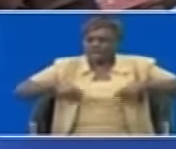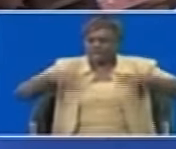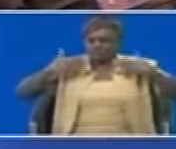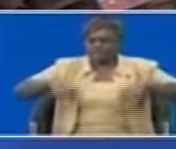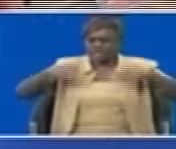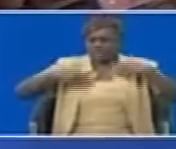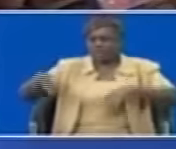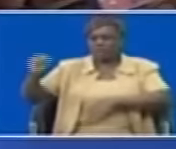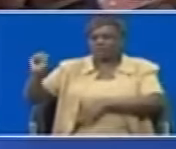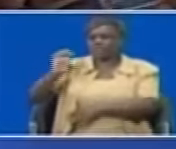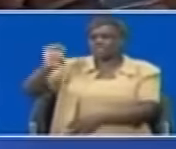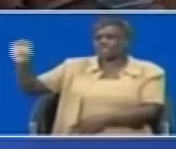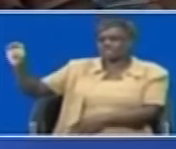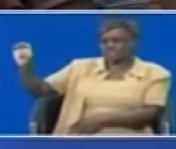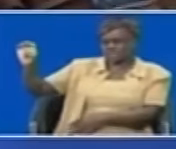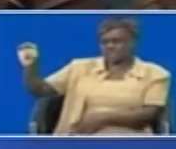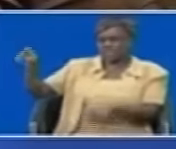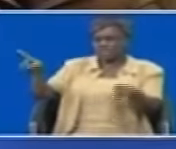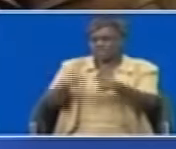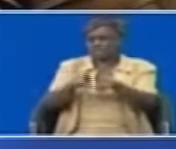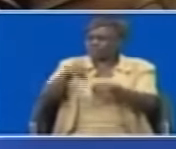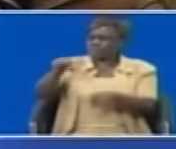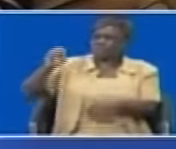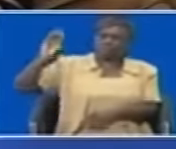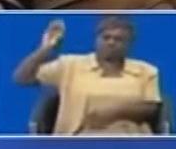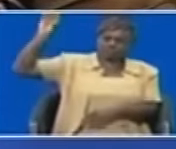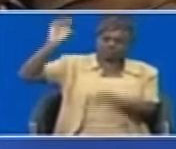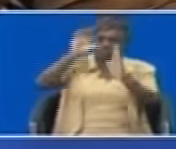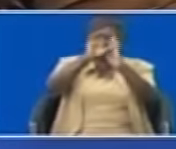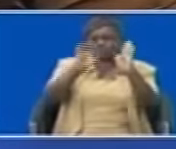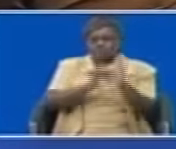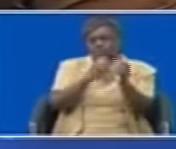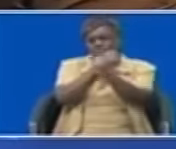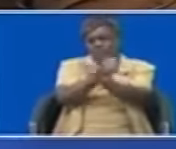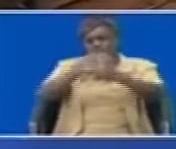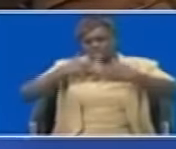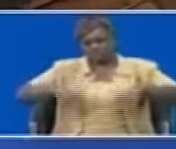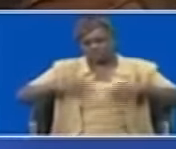in Marakwet East constituency as they swore in the constitution to protect us.